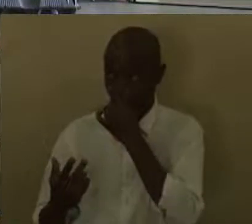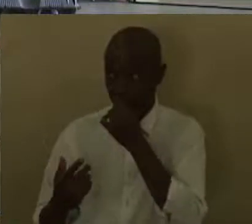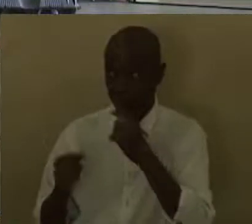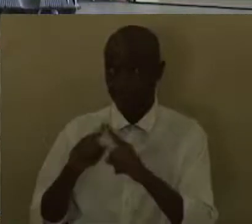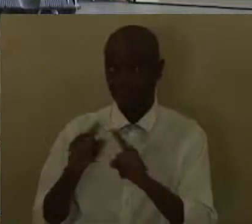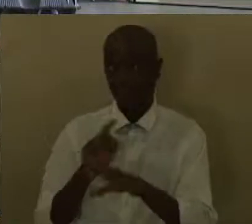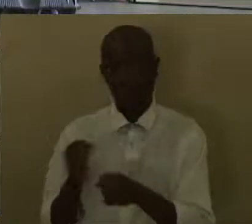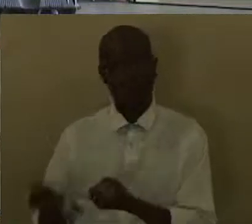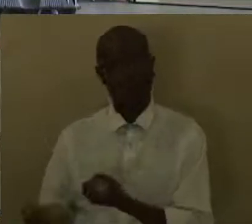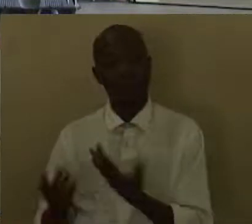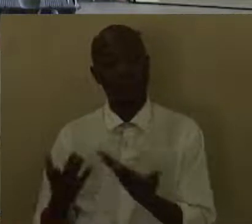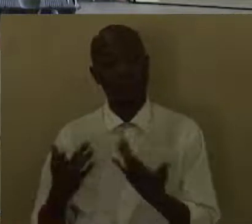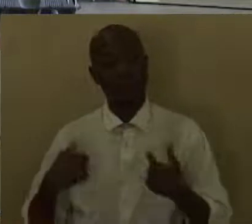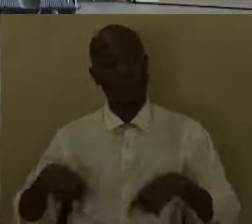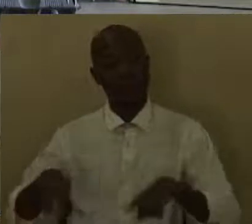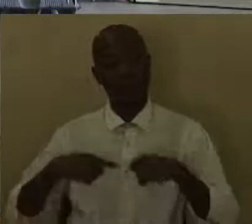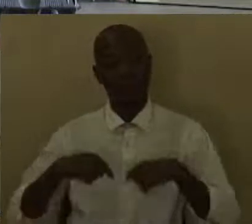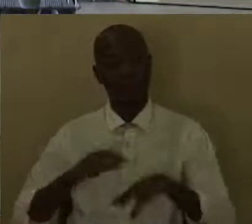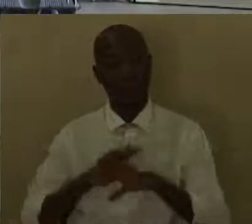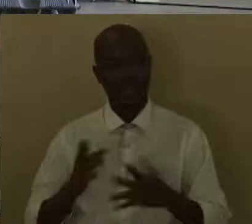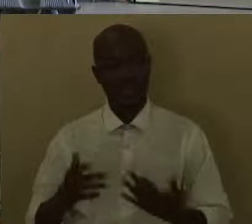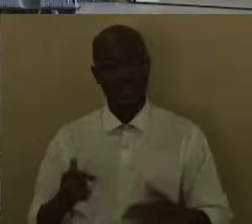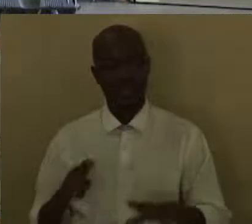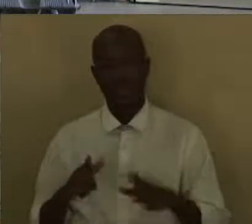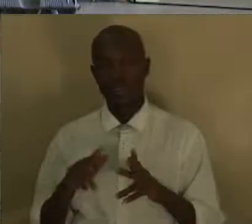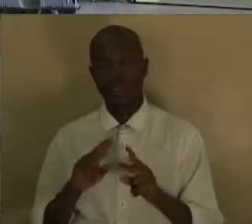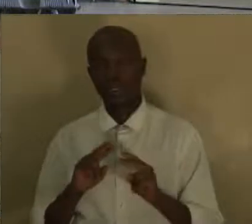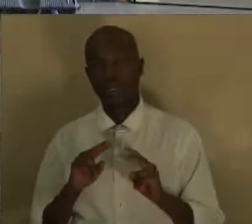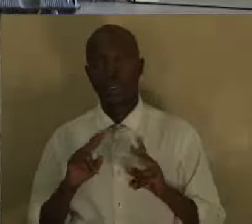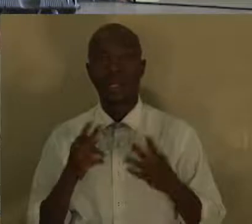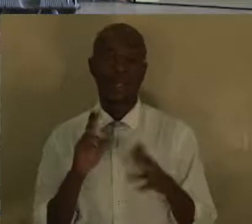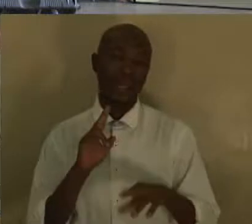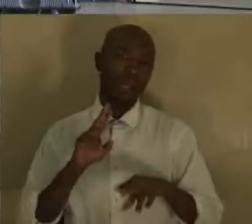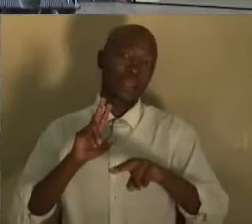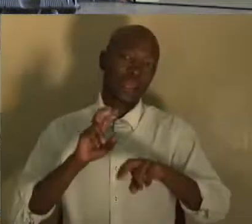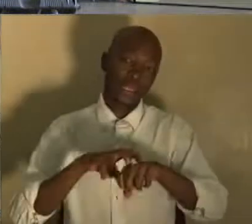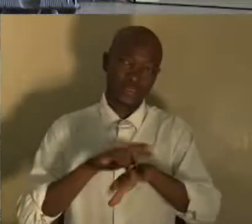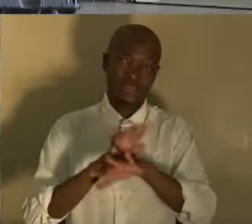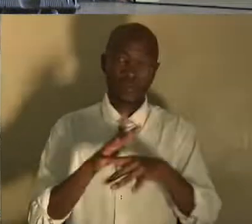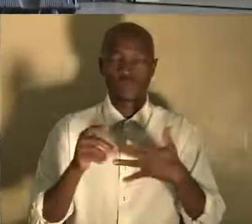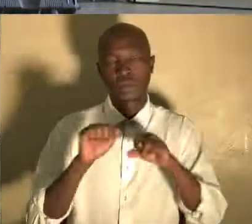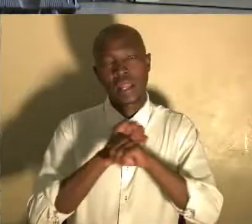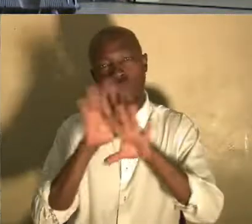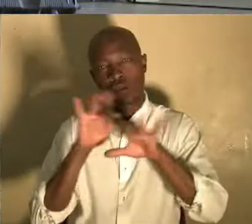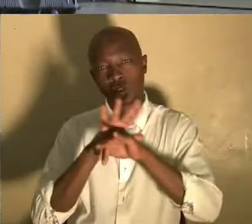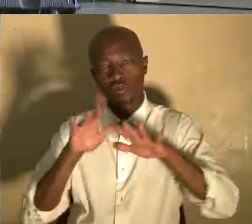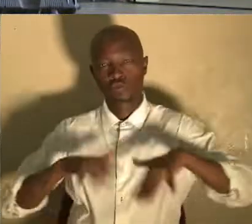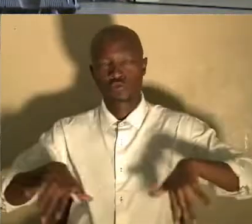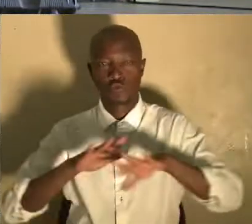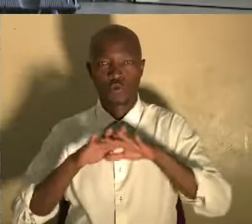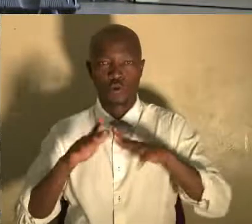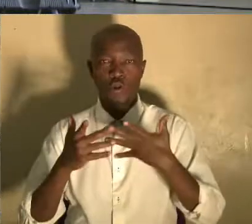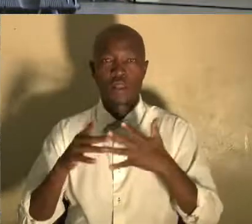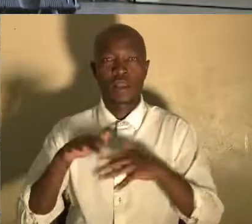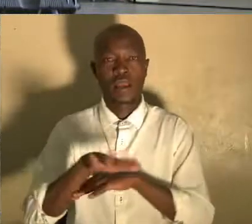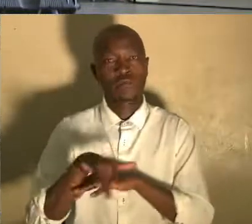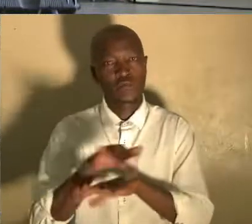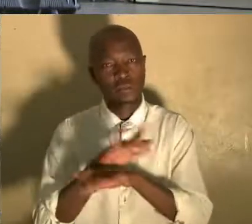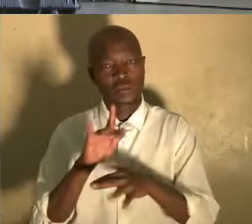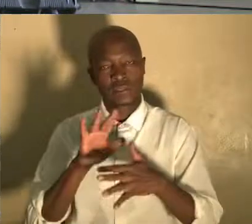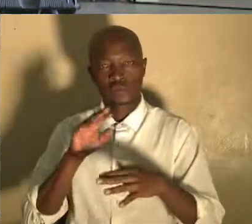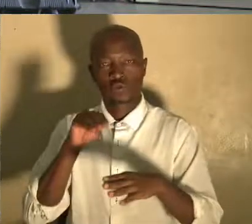to provide us with the necessary clarity to all the areas that needs clarification as contained in the